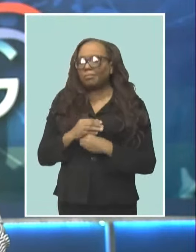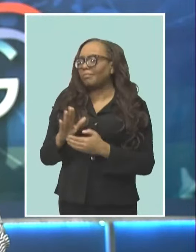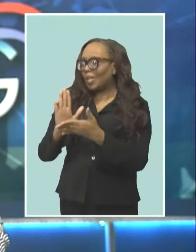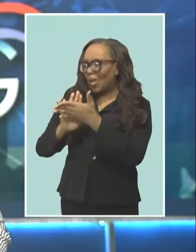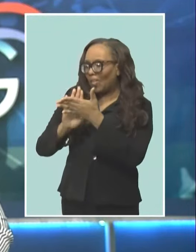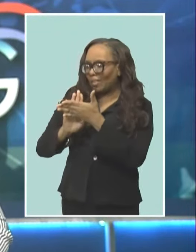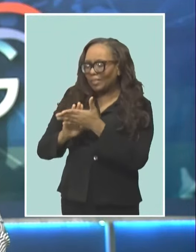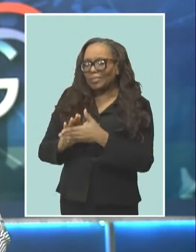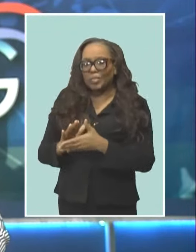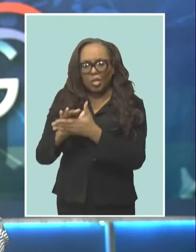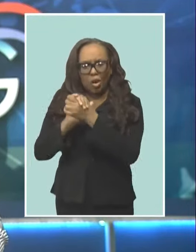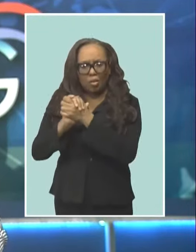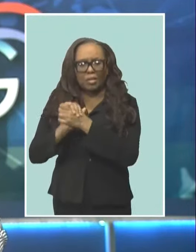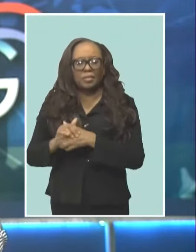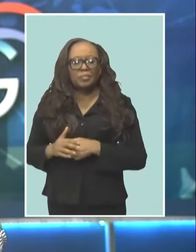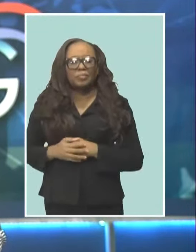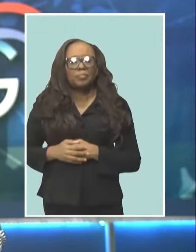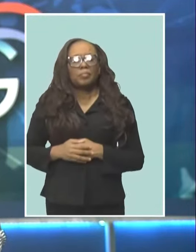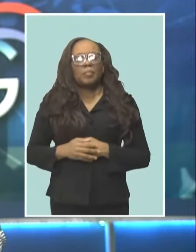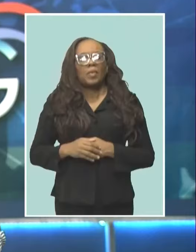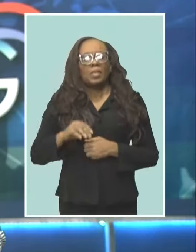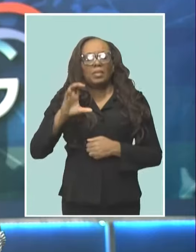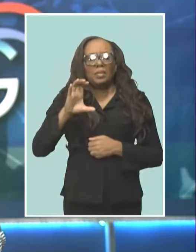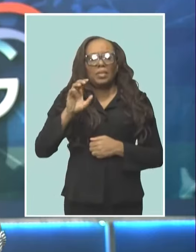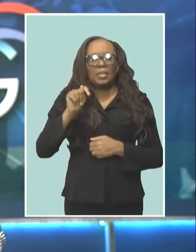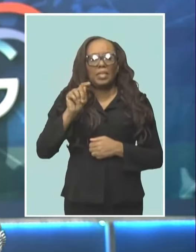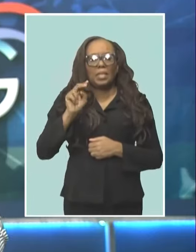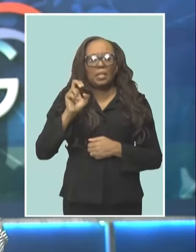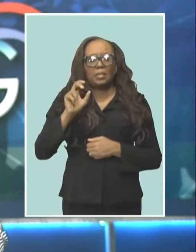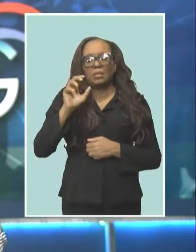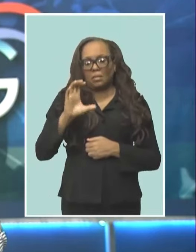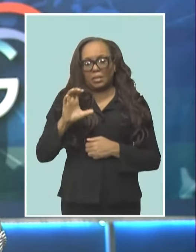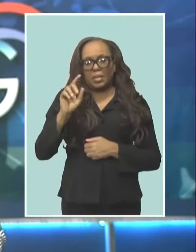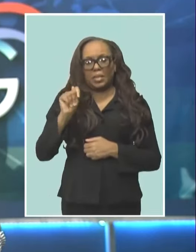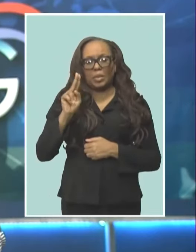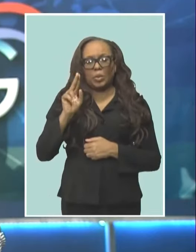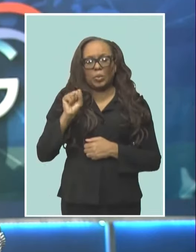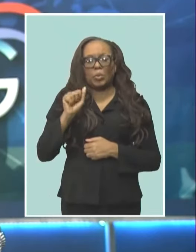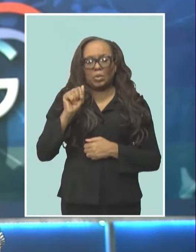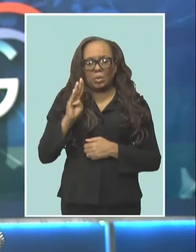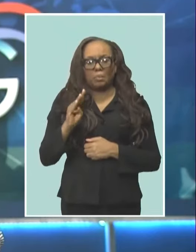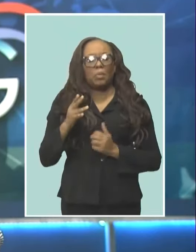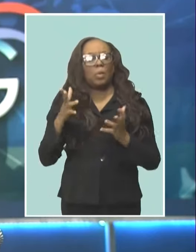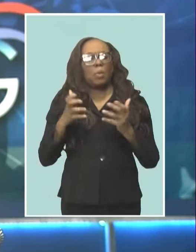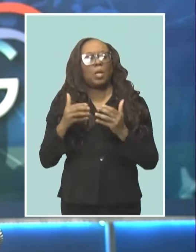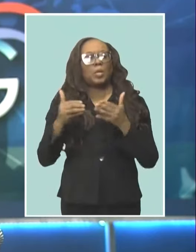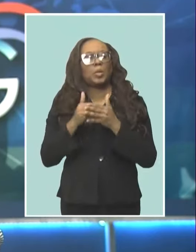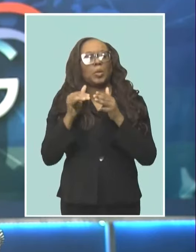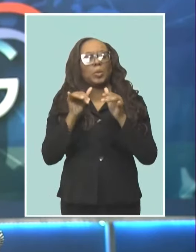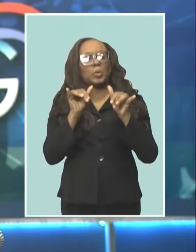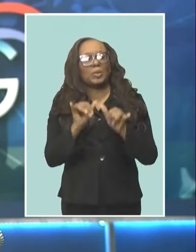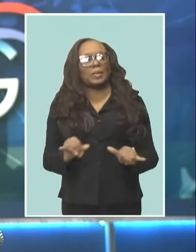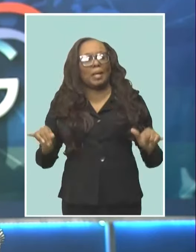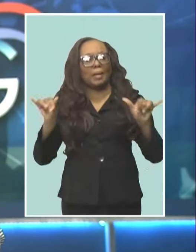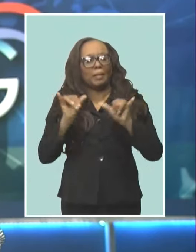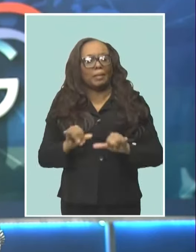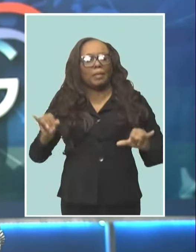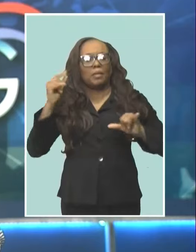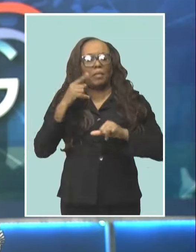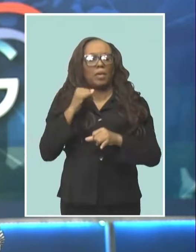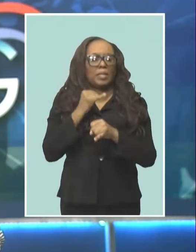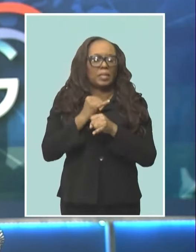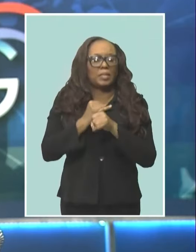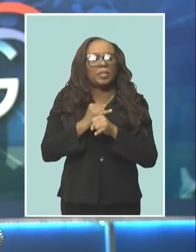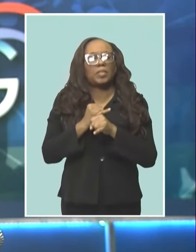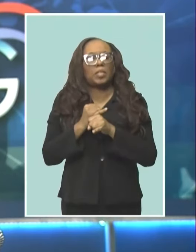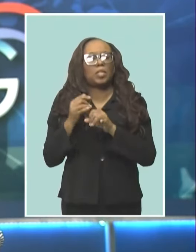Congress of Trade Unions and Staff Associations of Barbados, CTUSAB, is aiming to set a new standard in industrial relations training with the launch